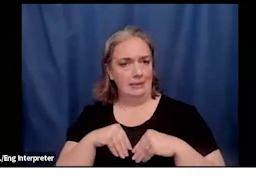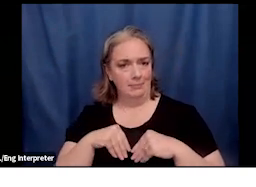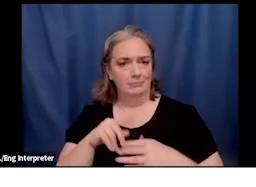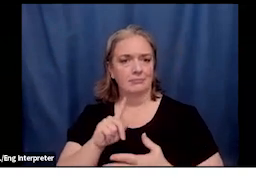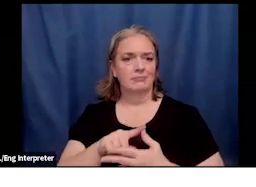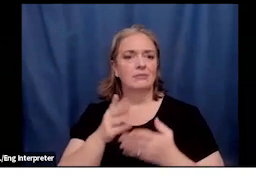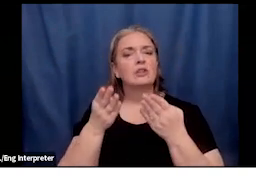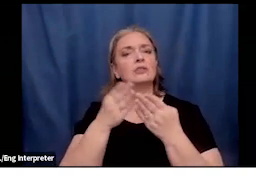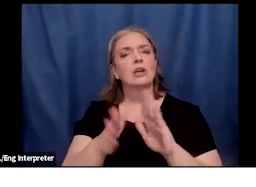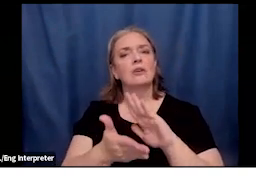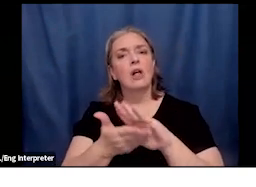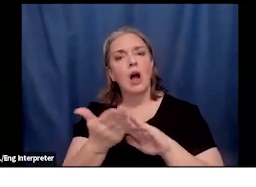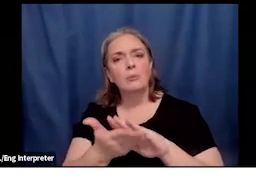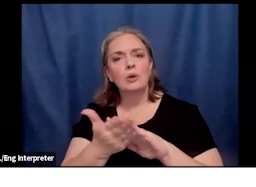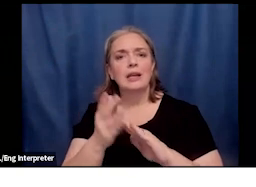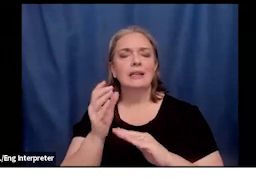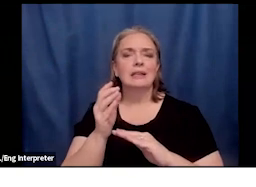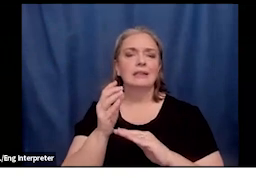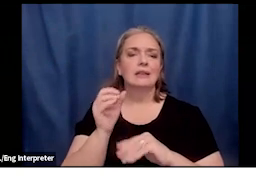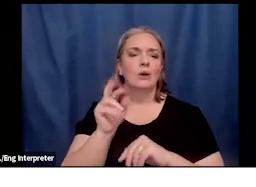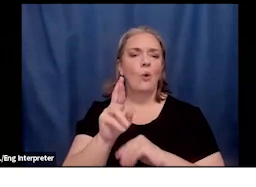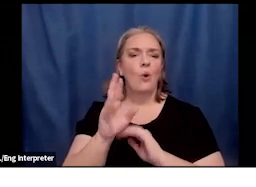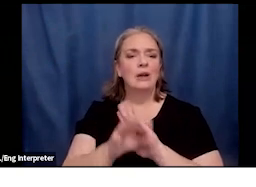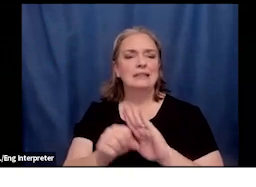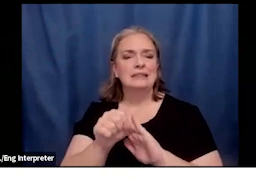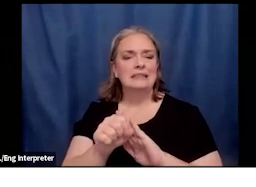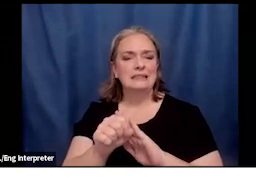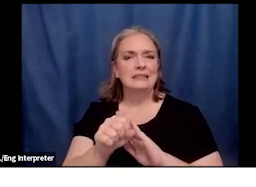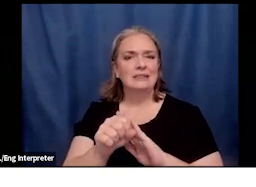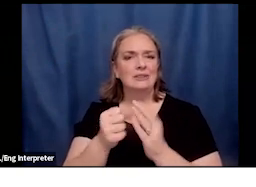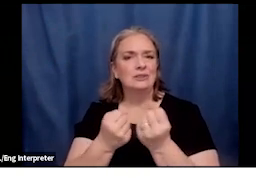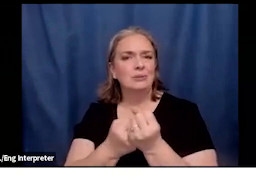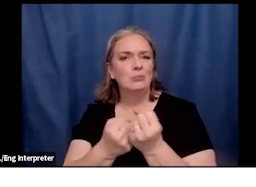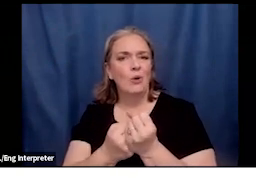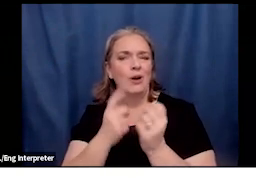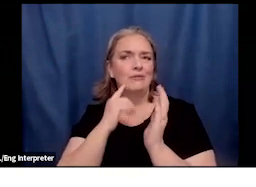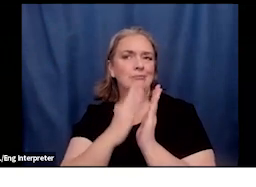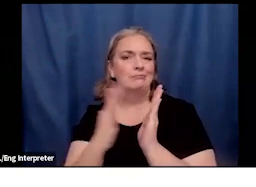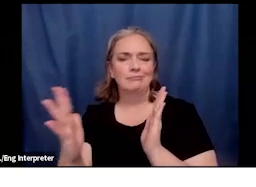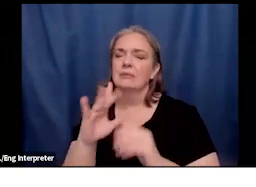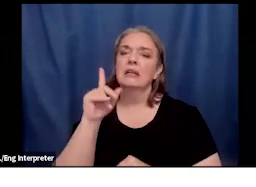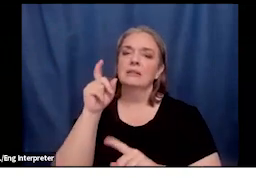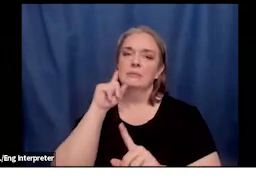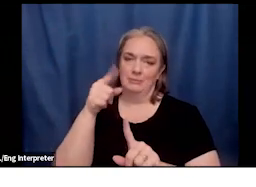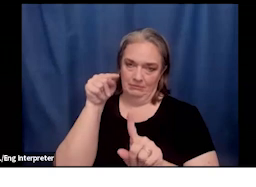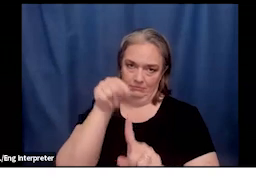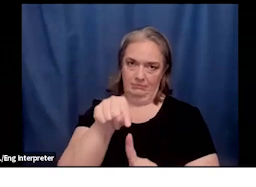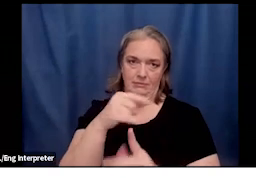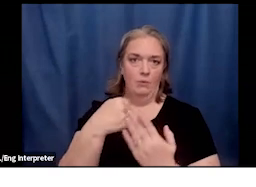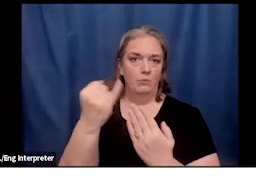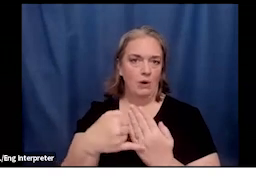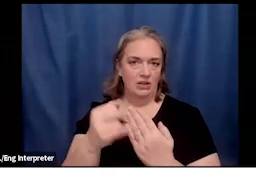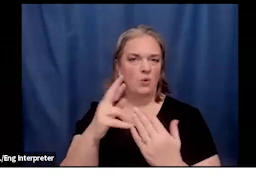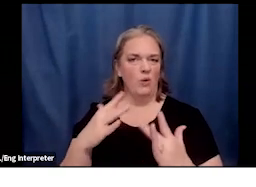general operating or seasonal support. So we ask that grant funds go towards specific projects or